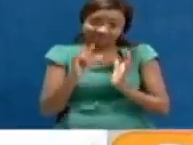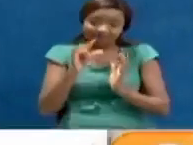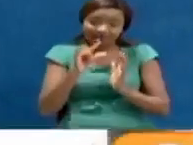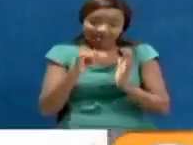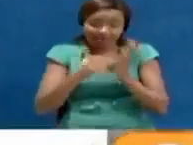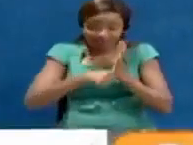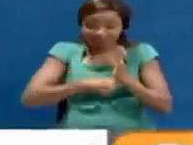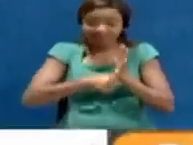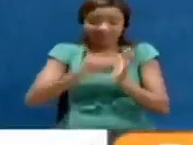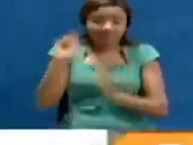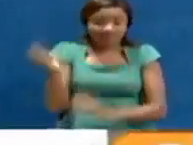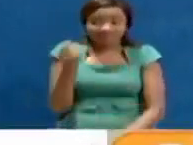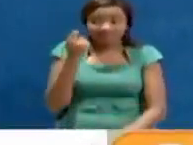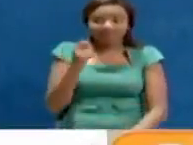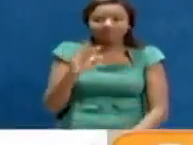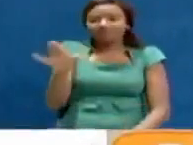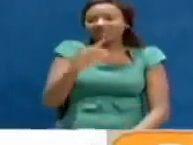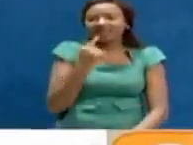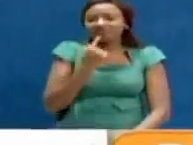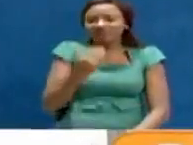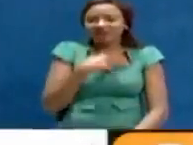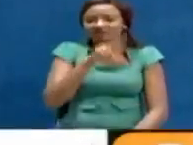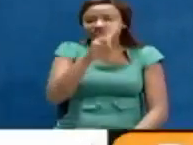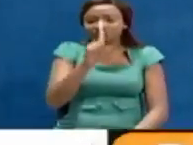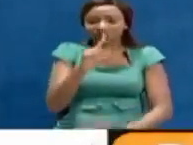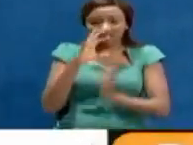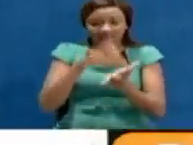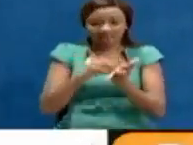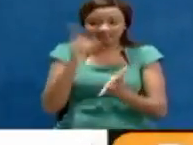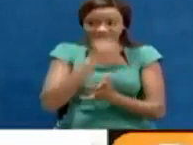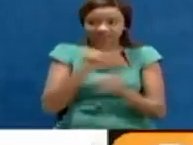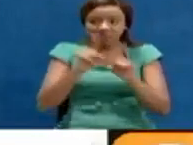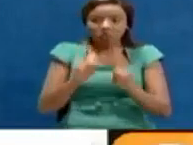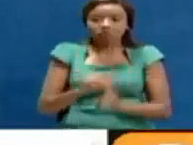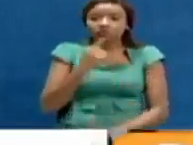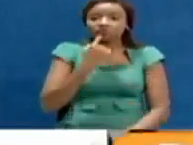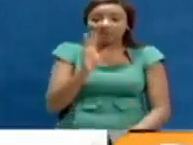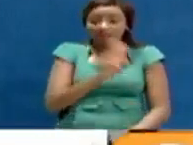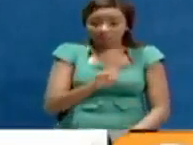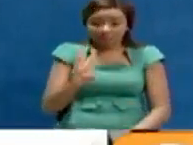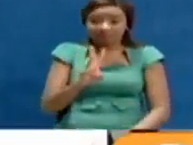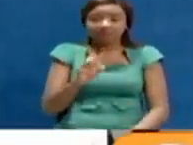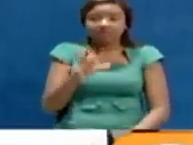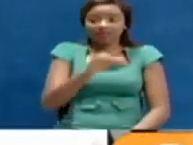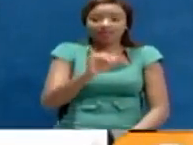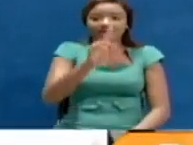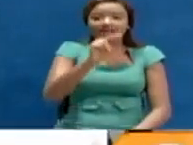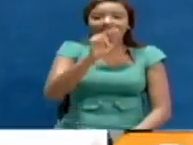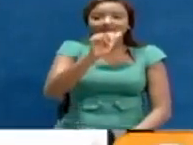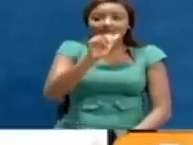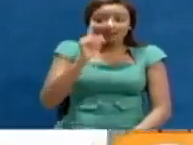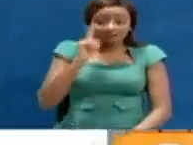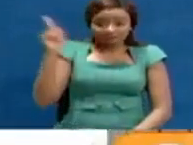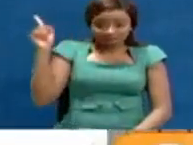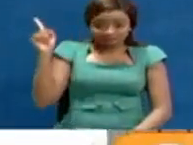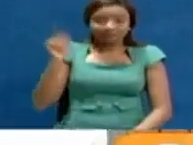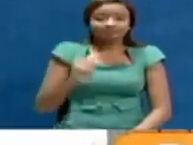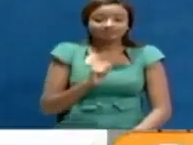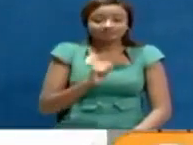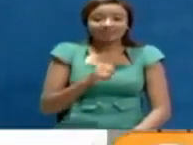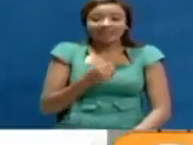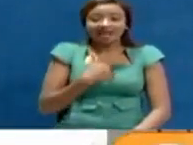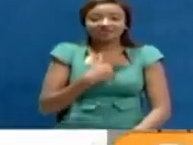Turkana County has so far recorded 21 cases of COVID-19, with Turkana West, where the areas of Nawatos and Oropoi sits,